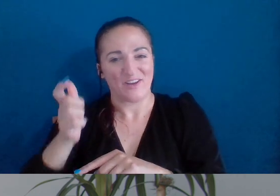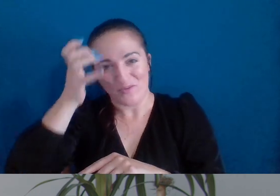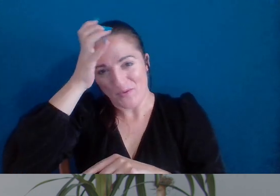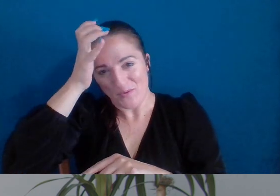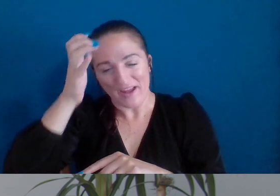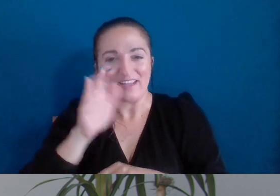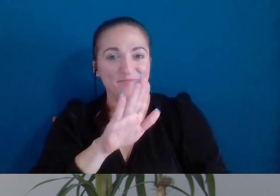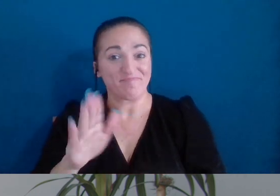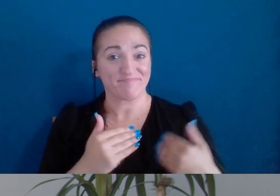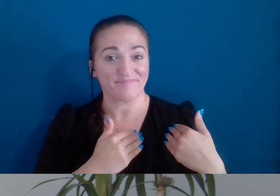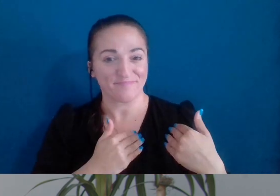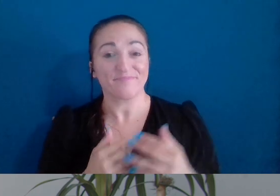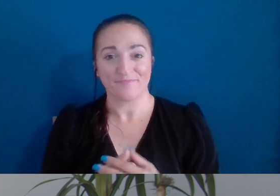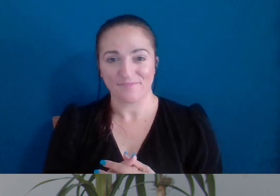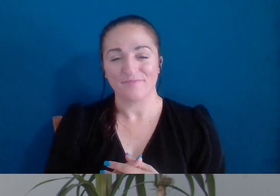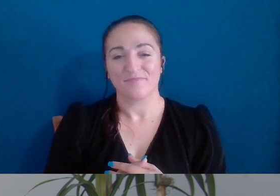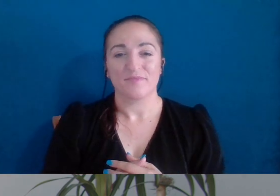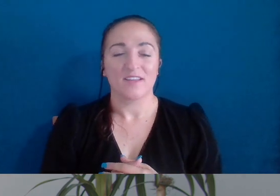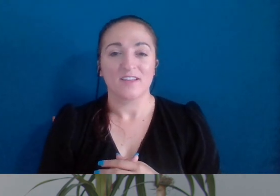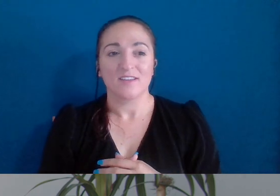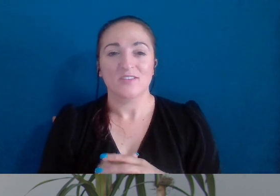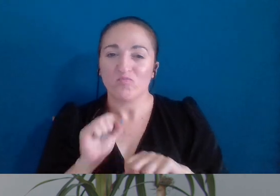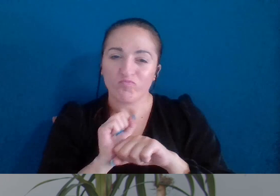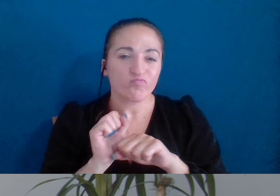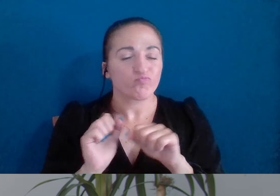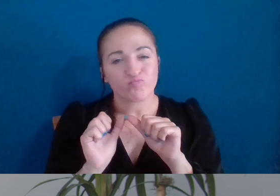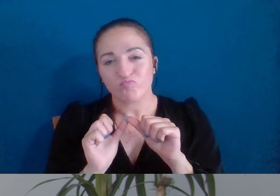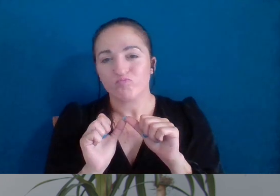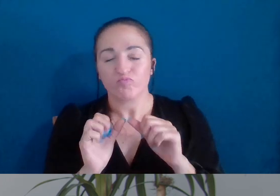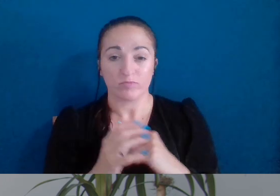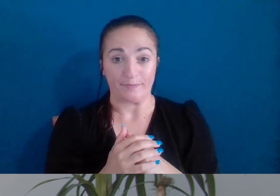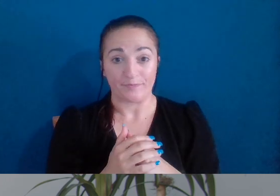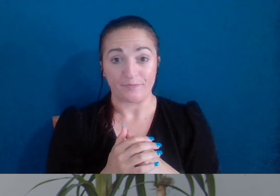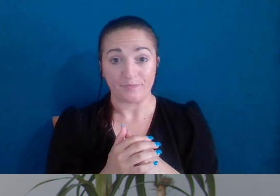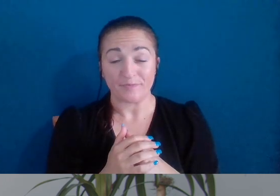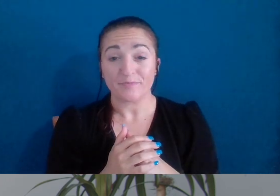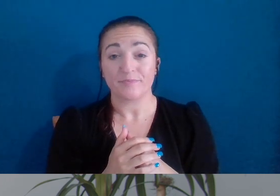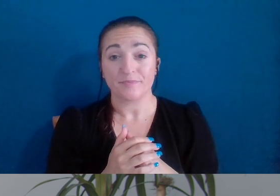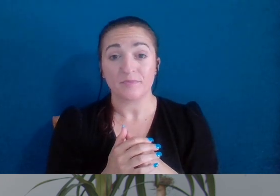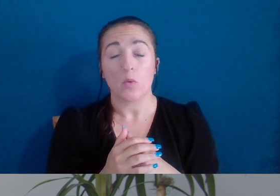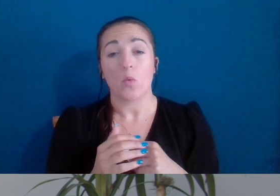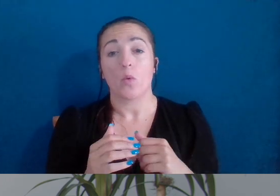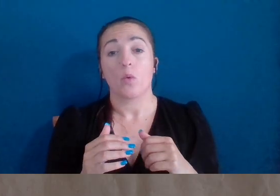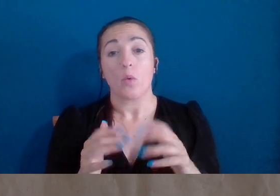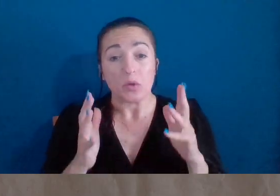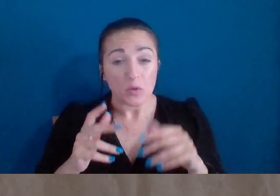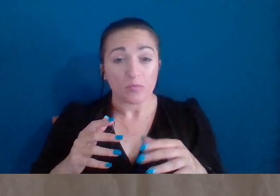gonna keep doing that. And then if you'd like to, you can trim the mesh when you're